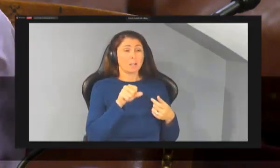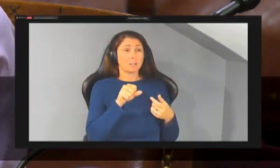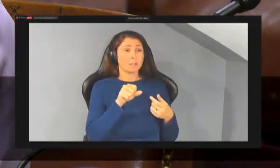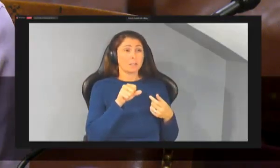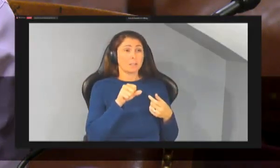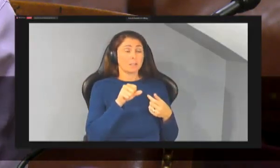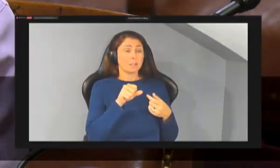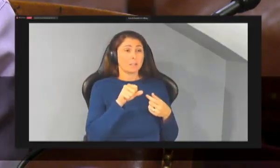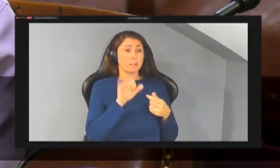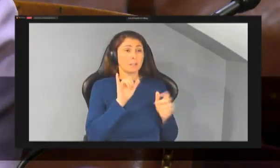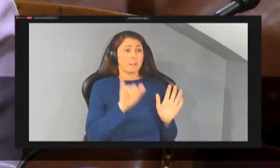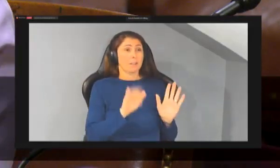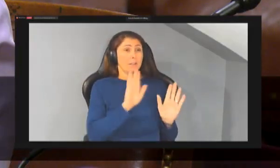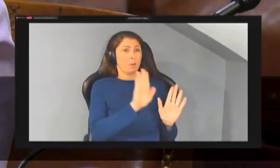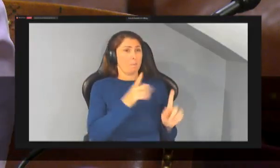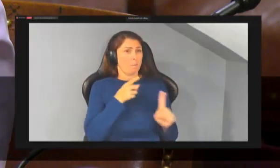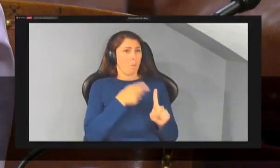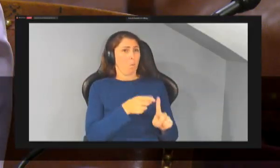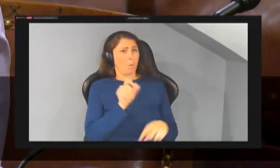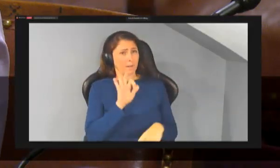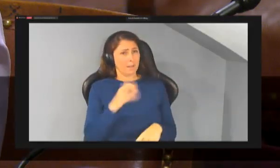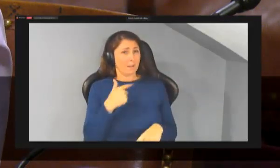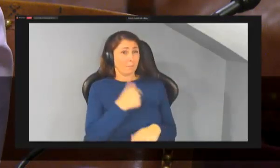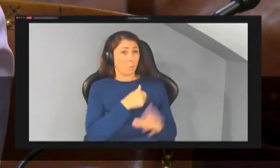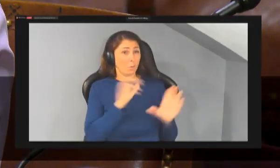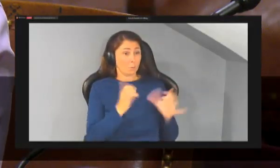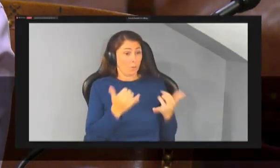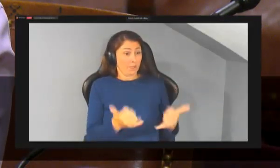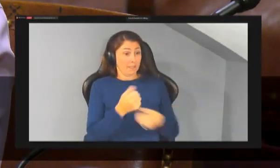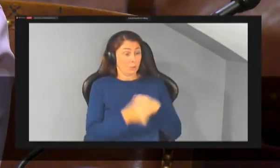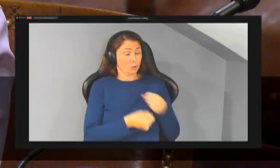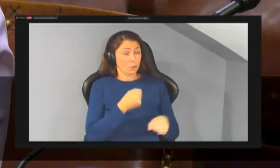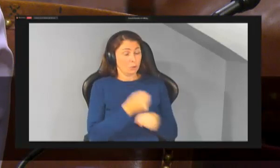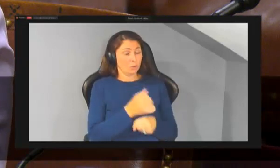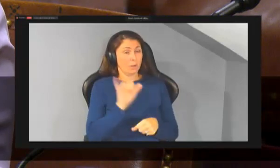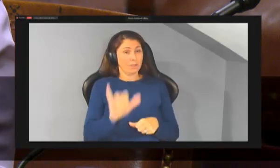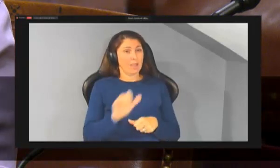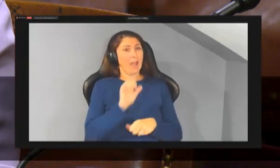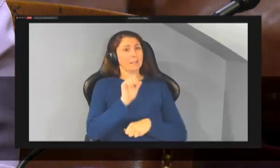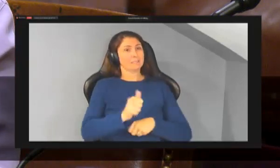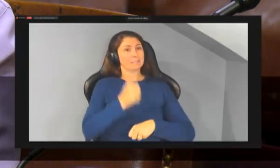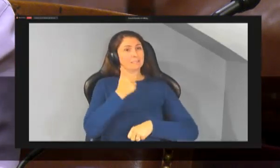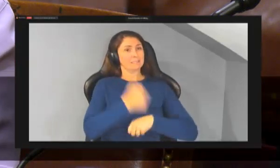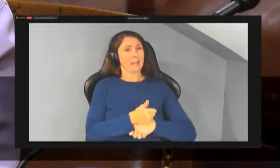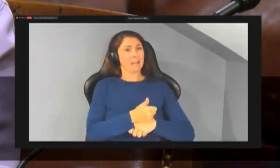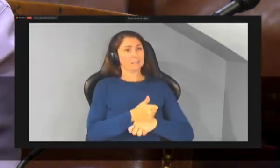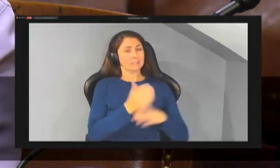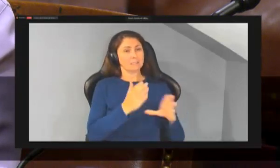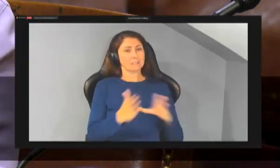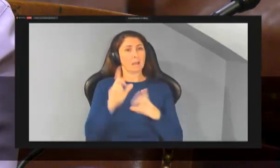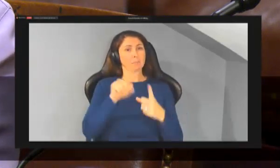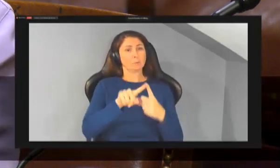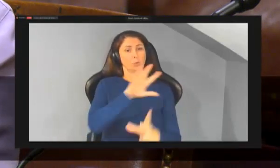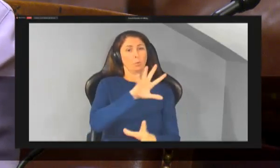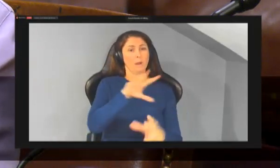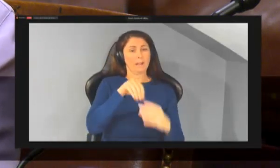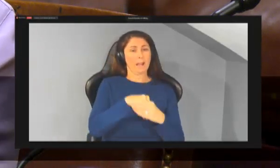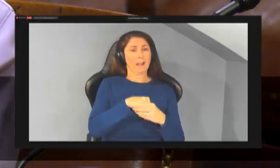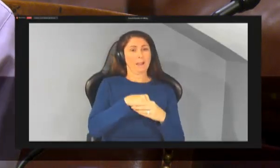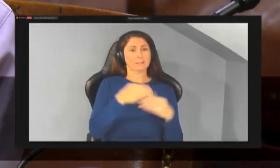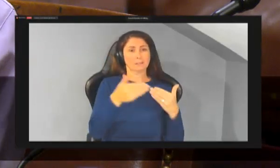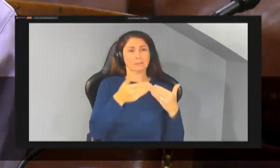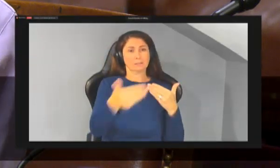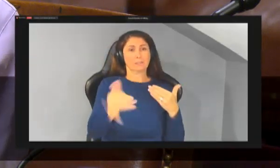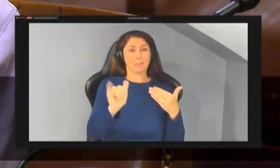the Deputy Mayor's point, if we do that this year, I think that sets us up to engage over the course of the coming